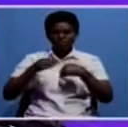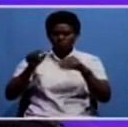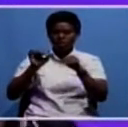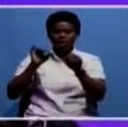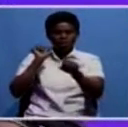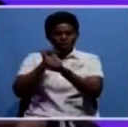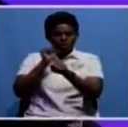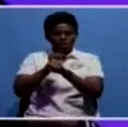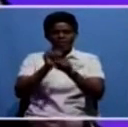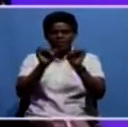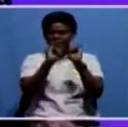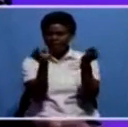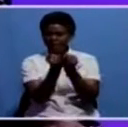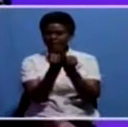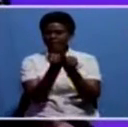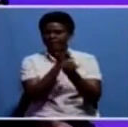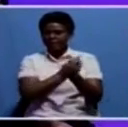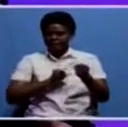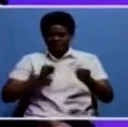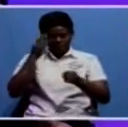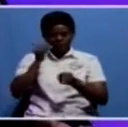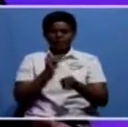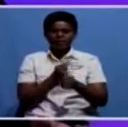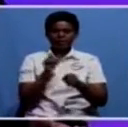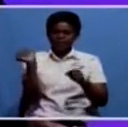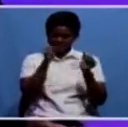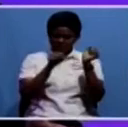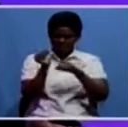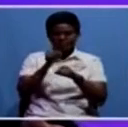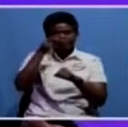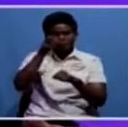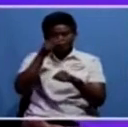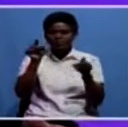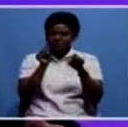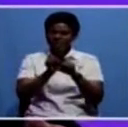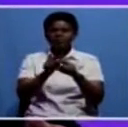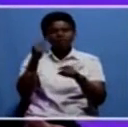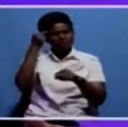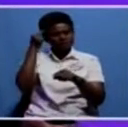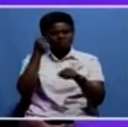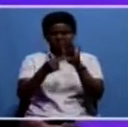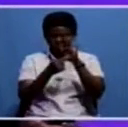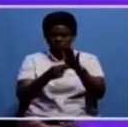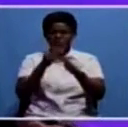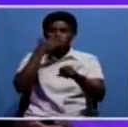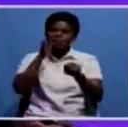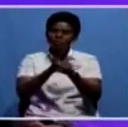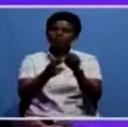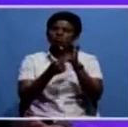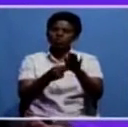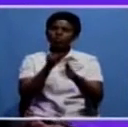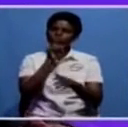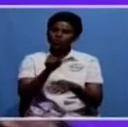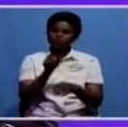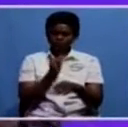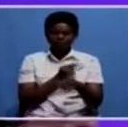Now, why we should fight corruption? And this government has demonstrated its commitment. The fact that we're even talking about